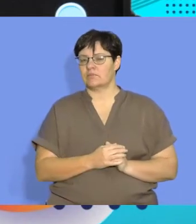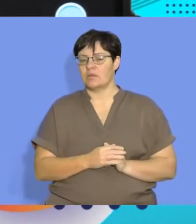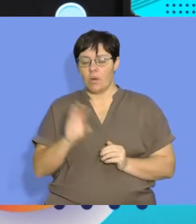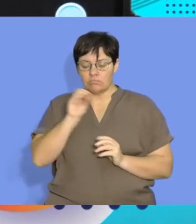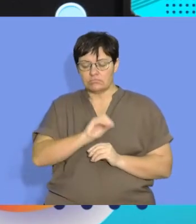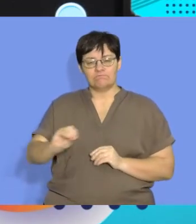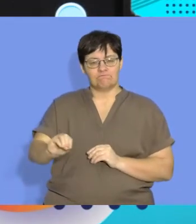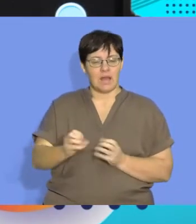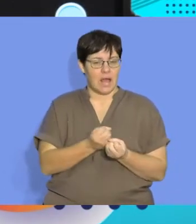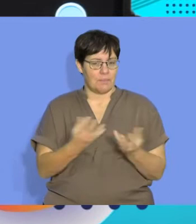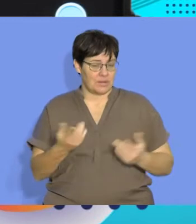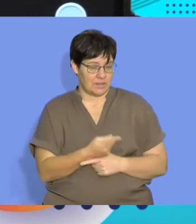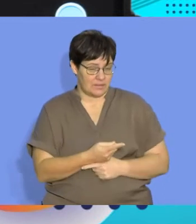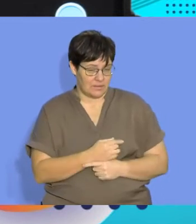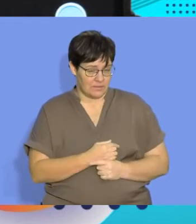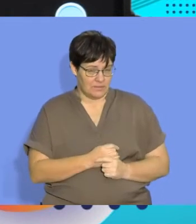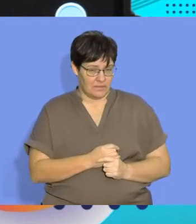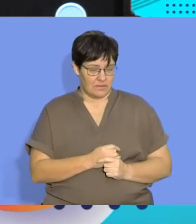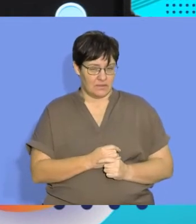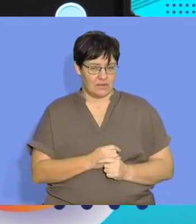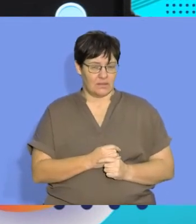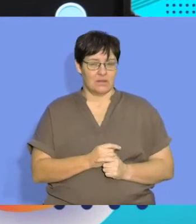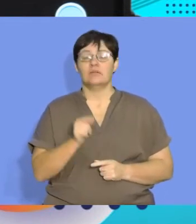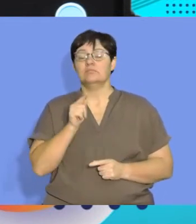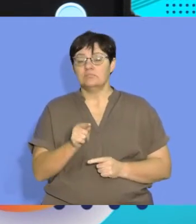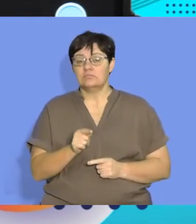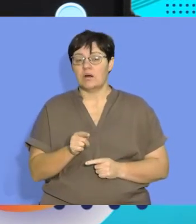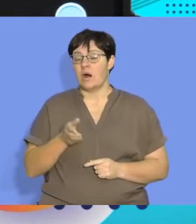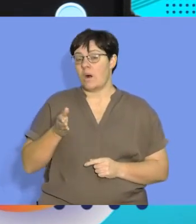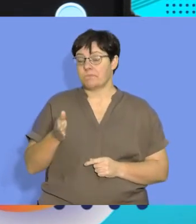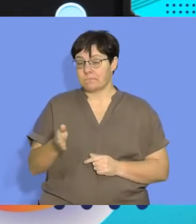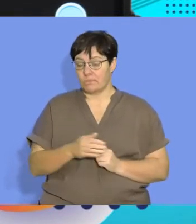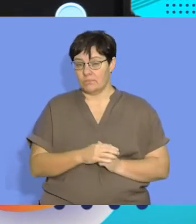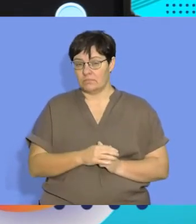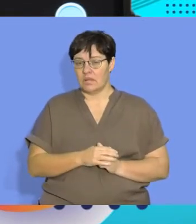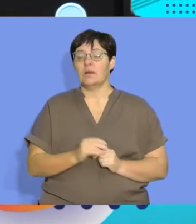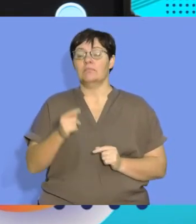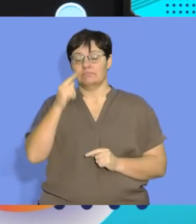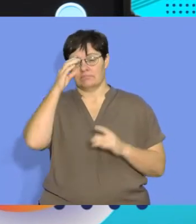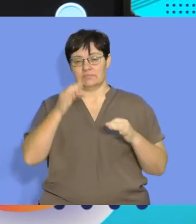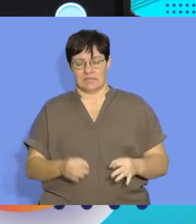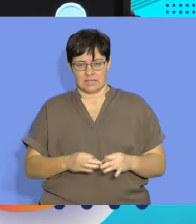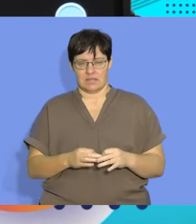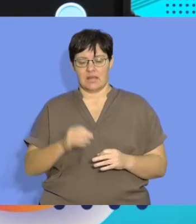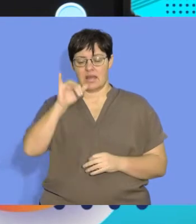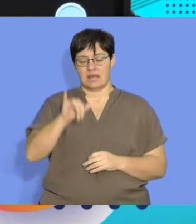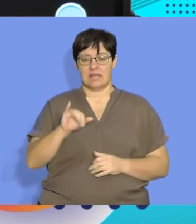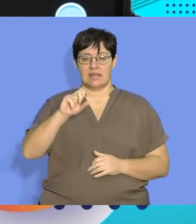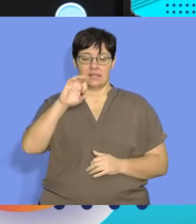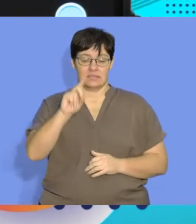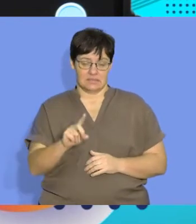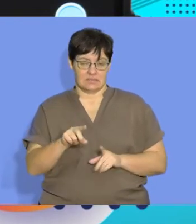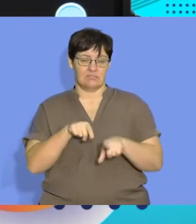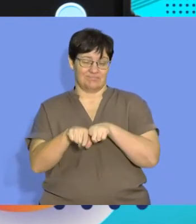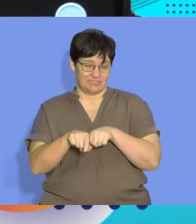much was put in, because the amount of reactant that is put in will determine the yield